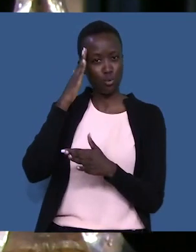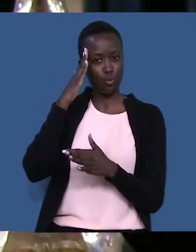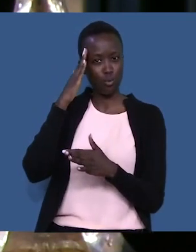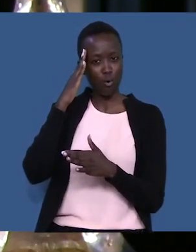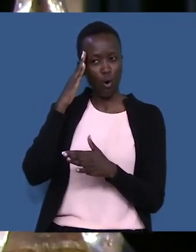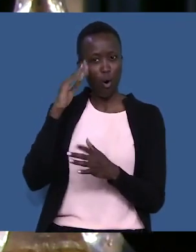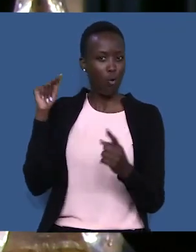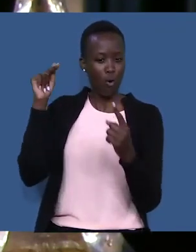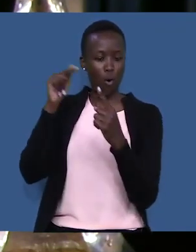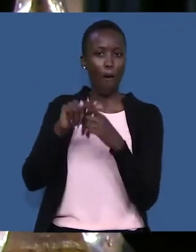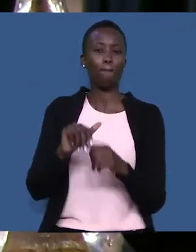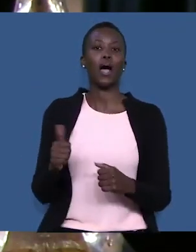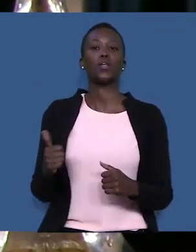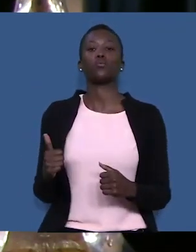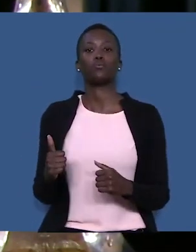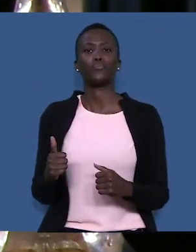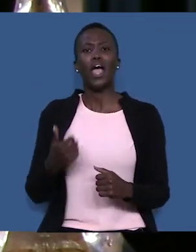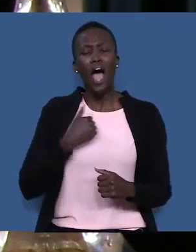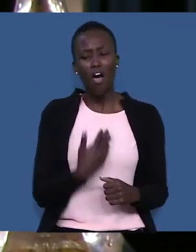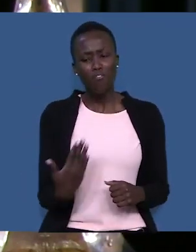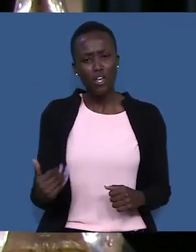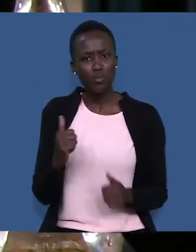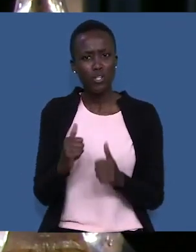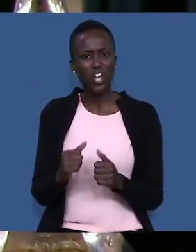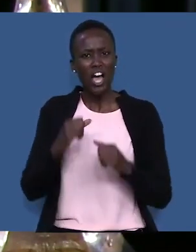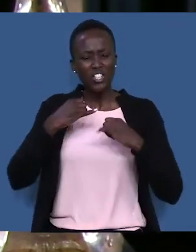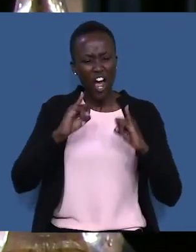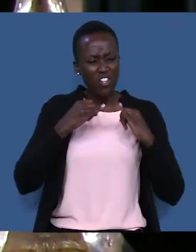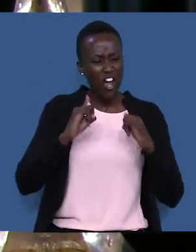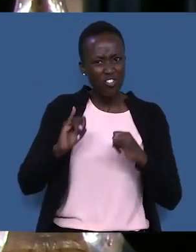him. So many things came his way, but he understood his mission.